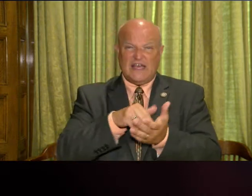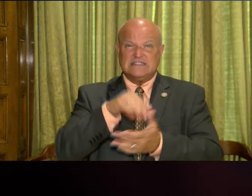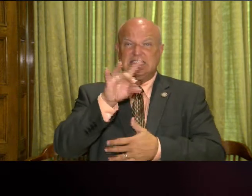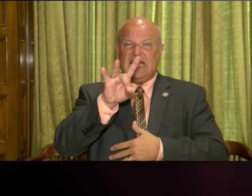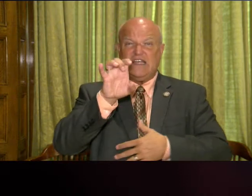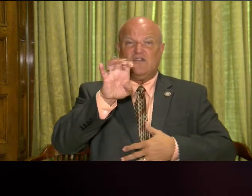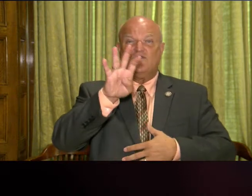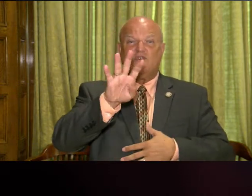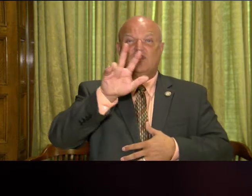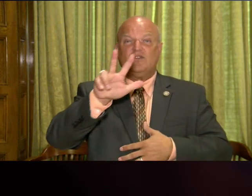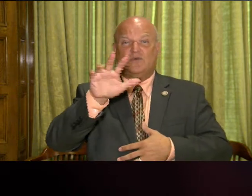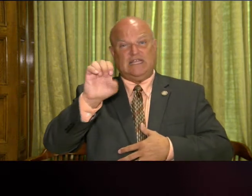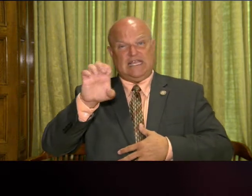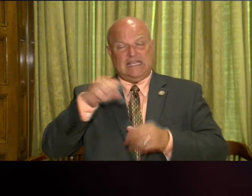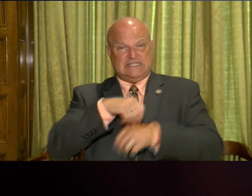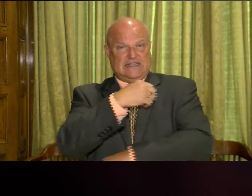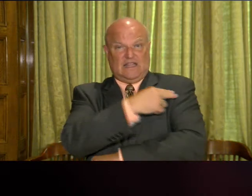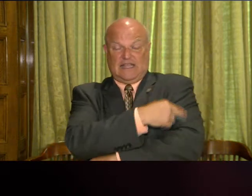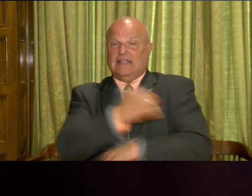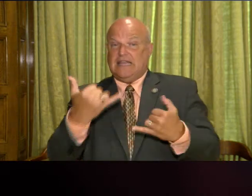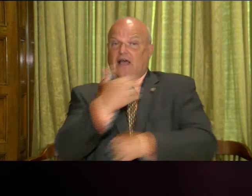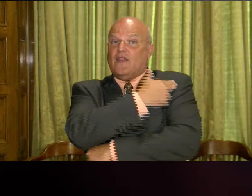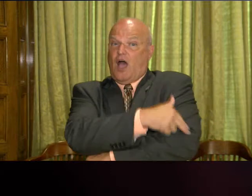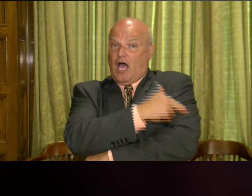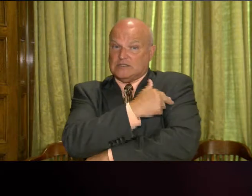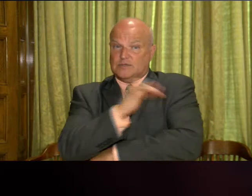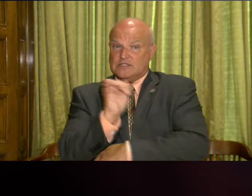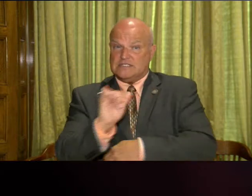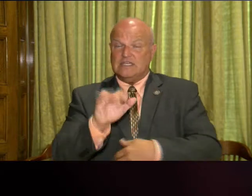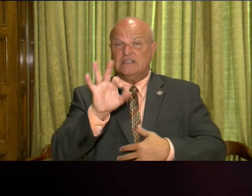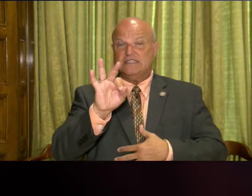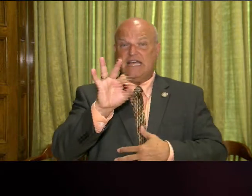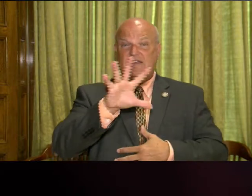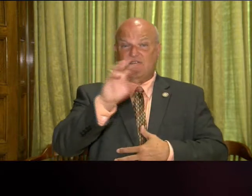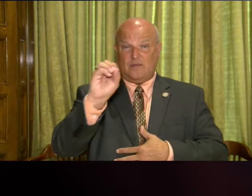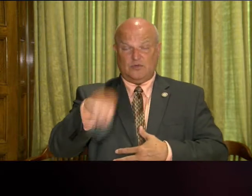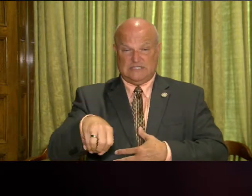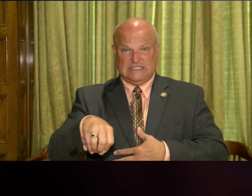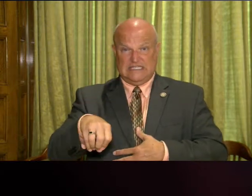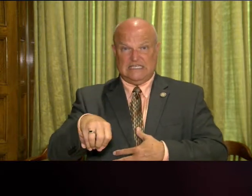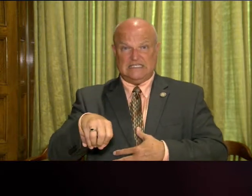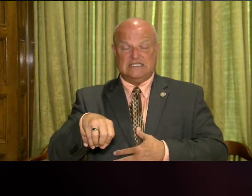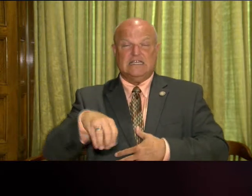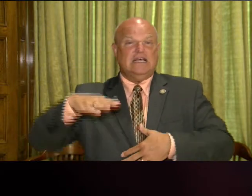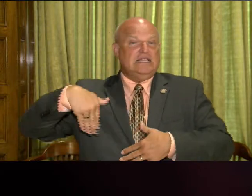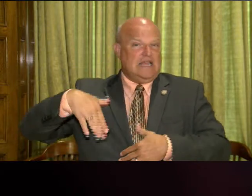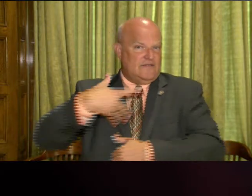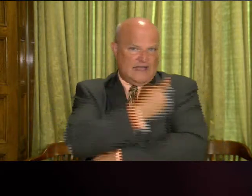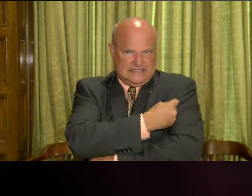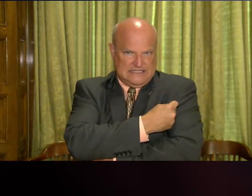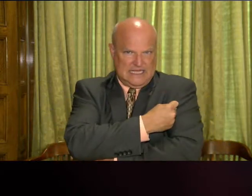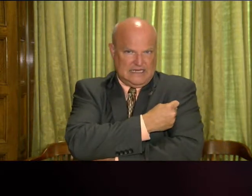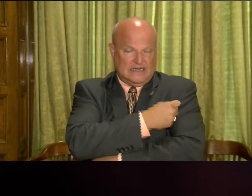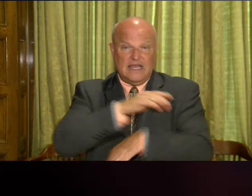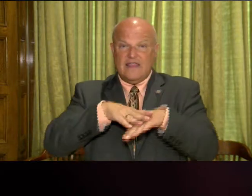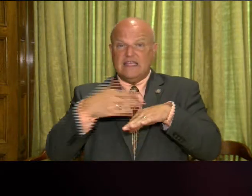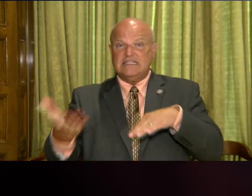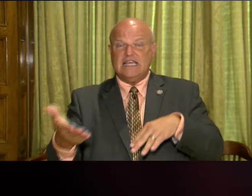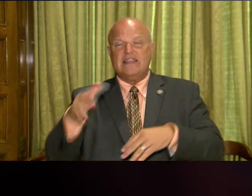2,843 cases. If you look at hospitalizations, it's 95% have not been vaccinated. If you look at the